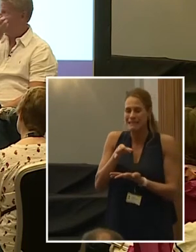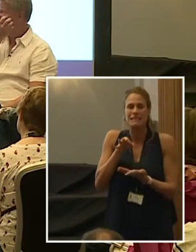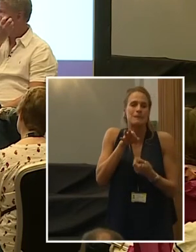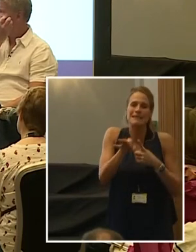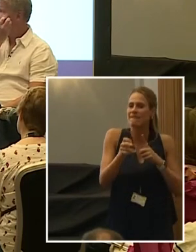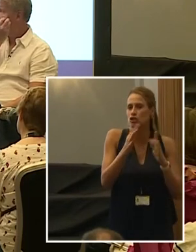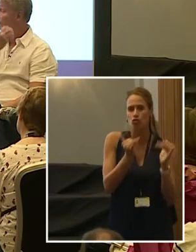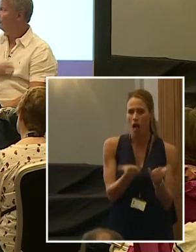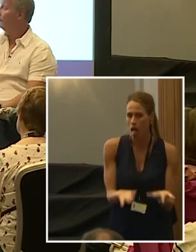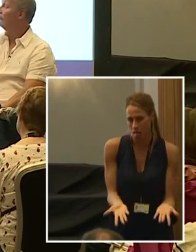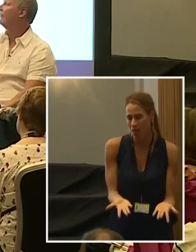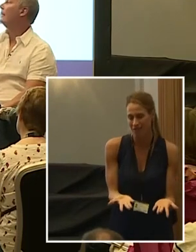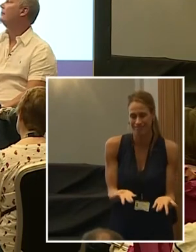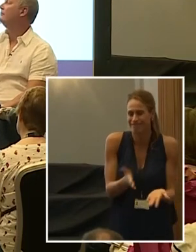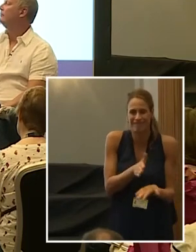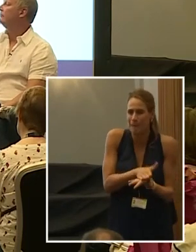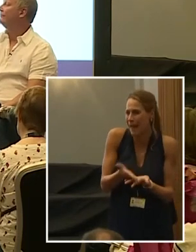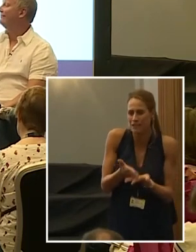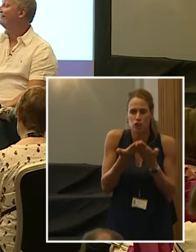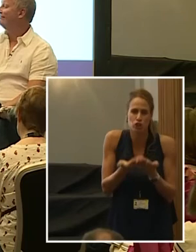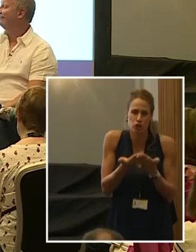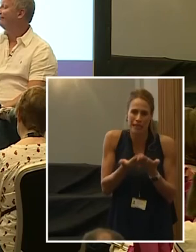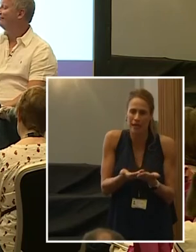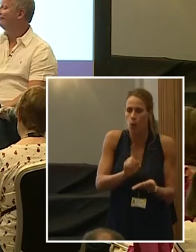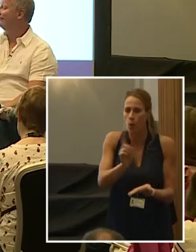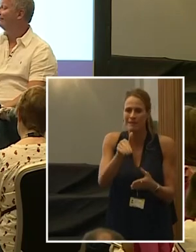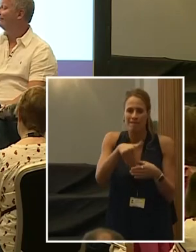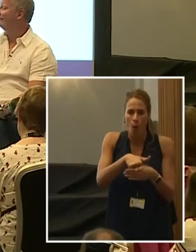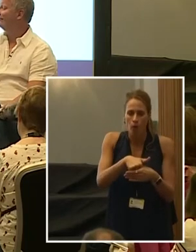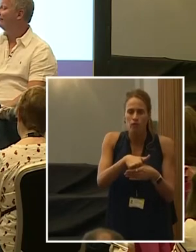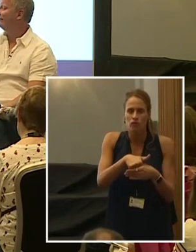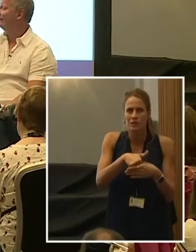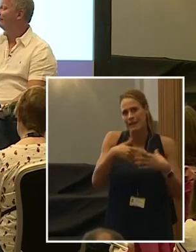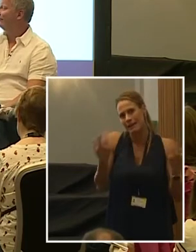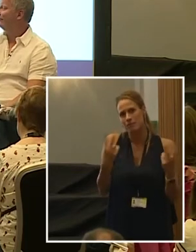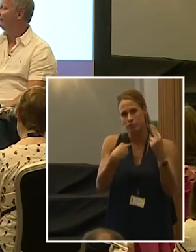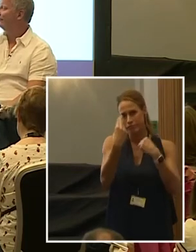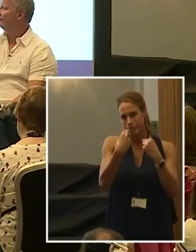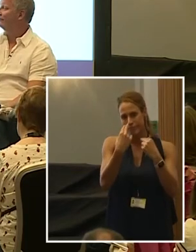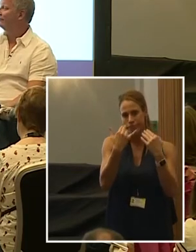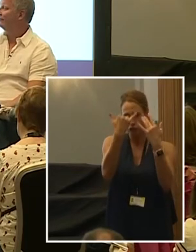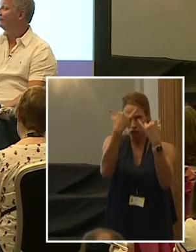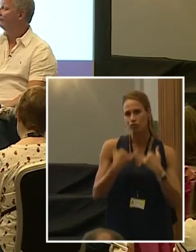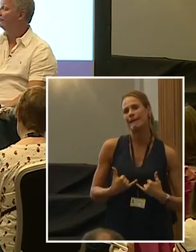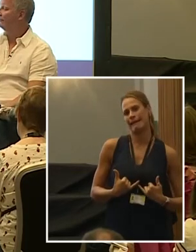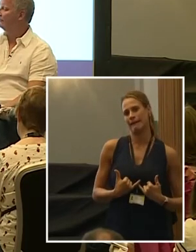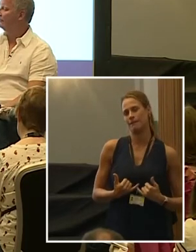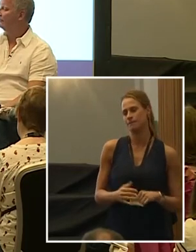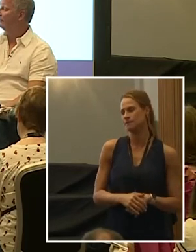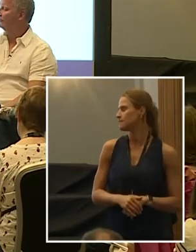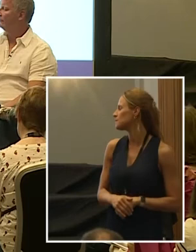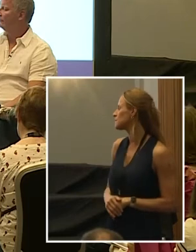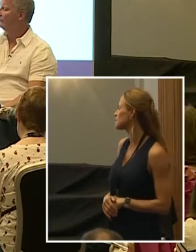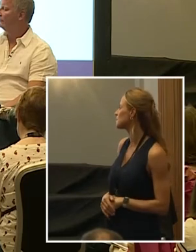still depends on the study. Yeah, okay, so that's just another reminder to bear genetic testing in mind,